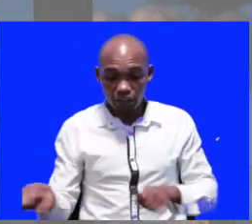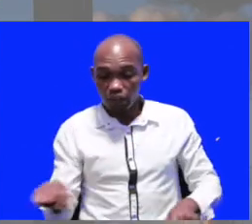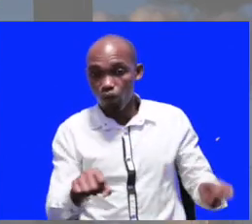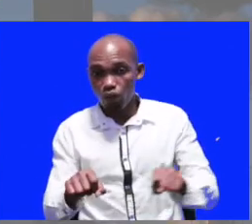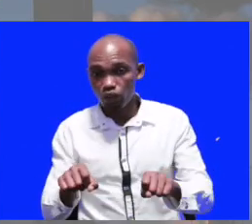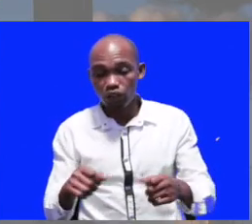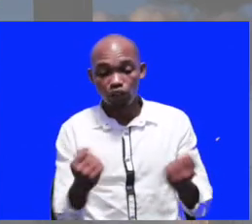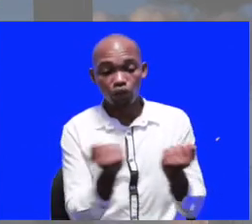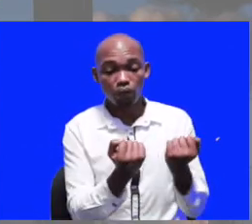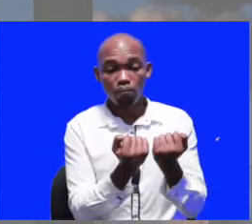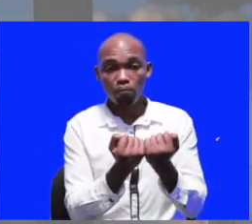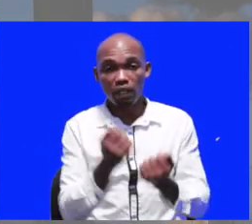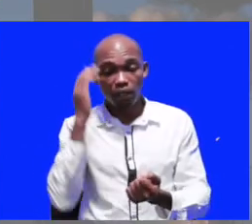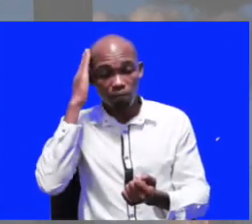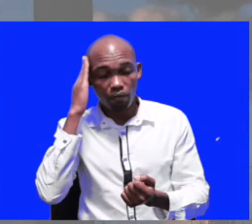became black.